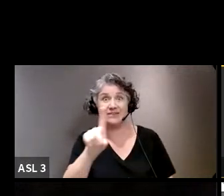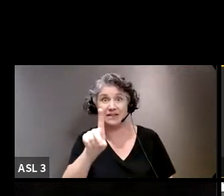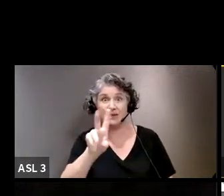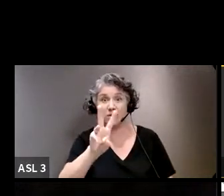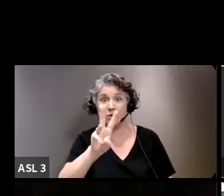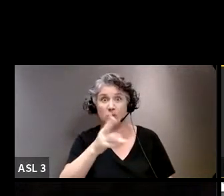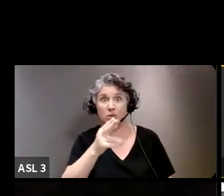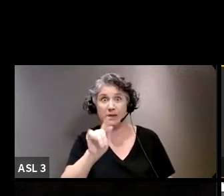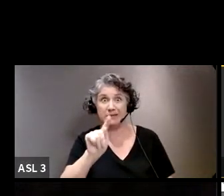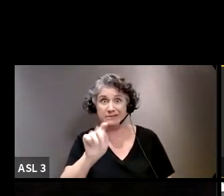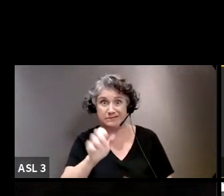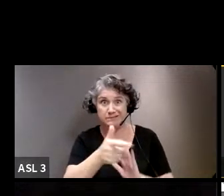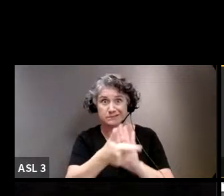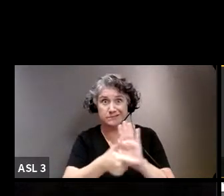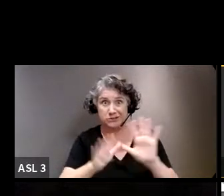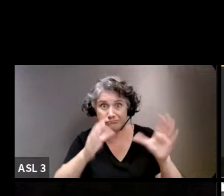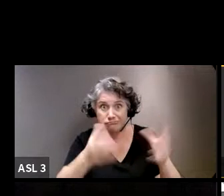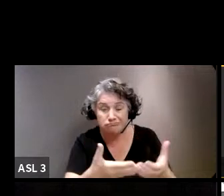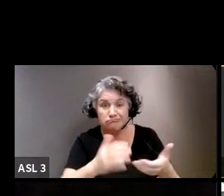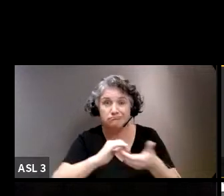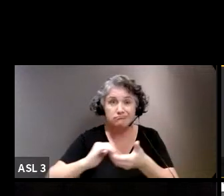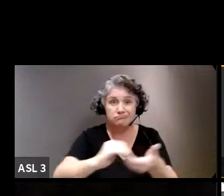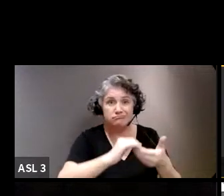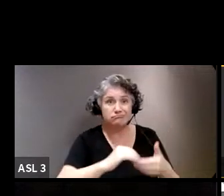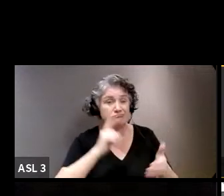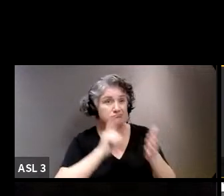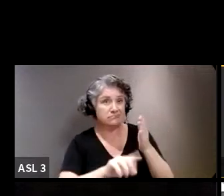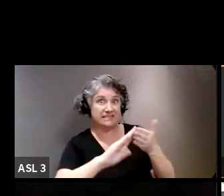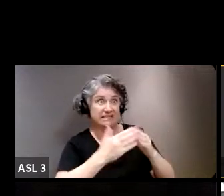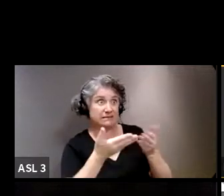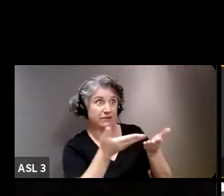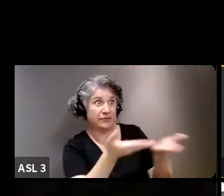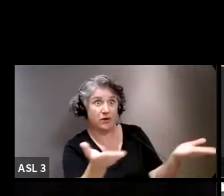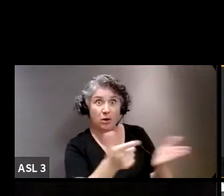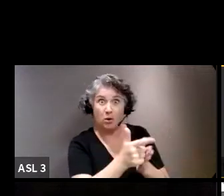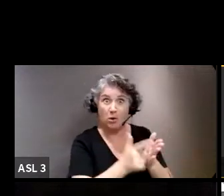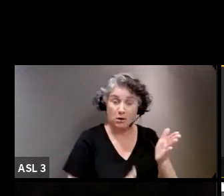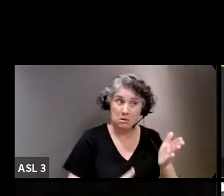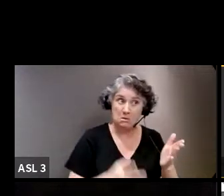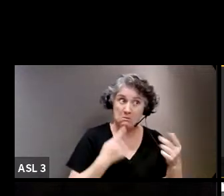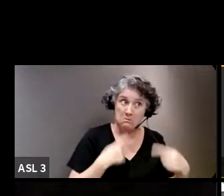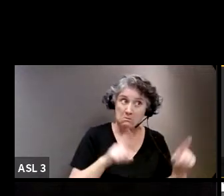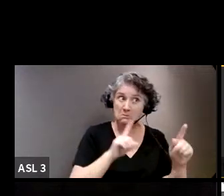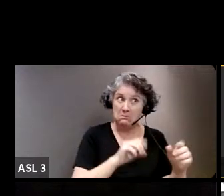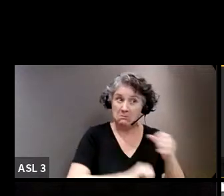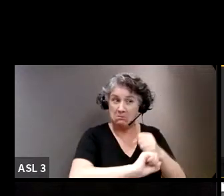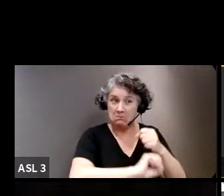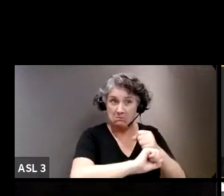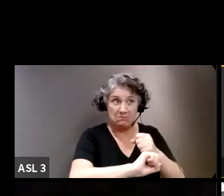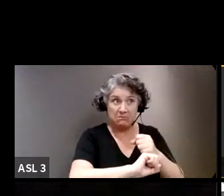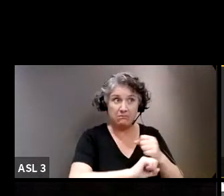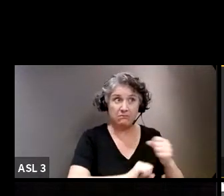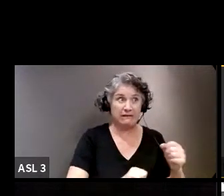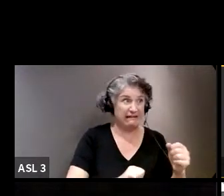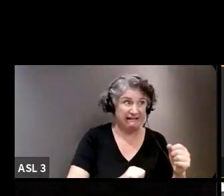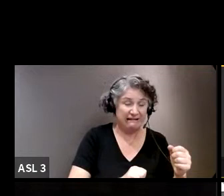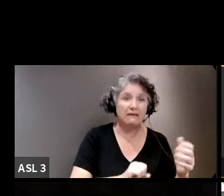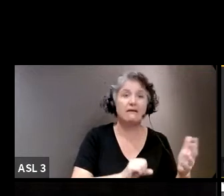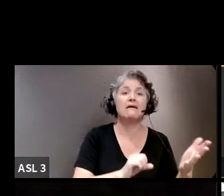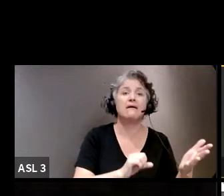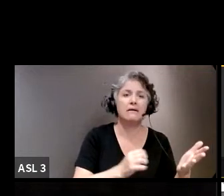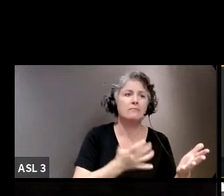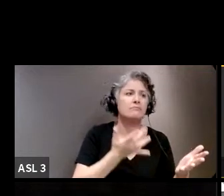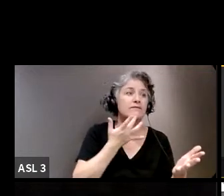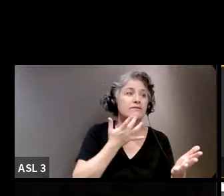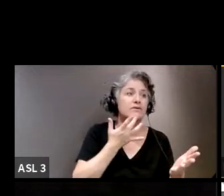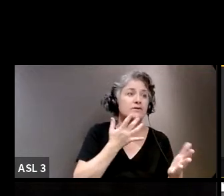team to see if there is that expertise within the city if not we'll look to work with them and leverage some of their preferred rates